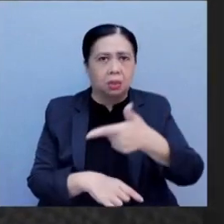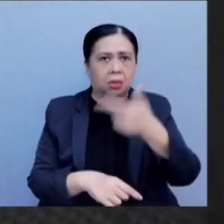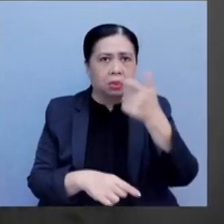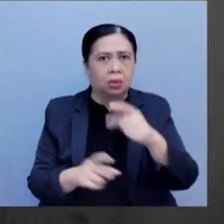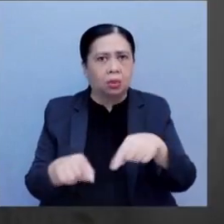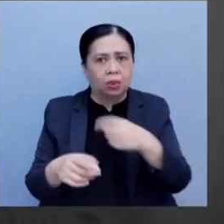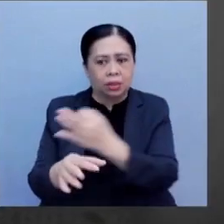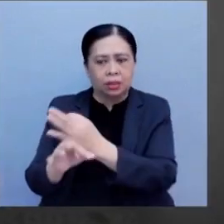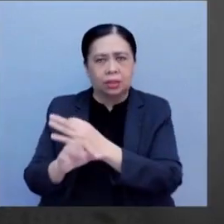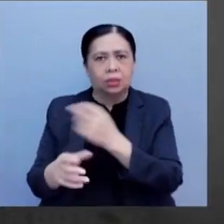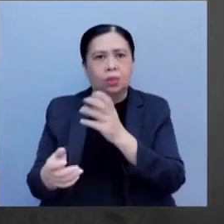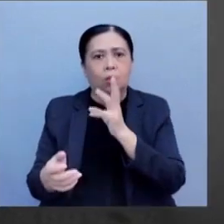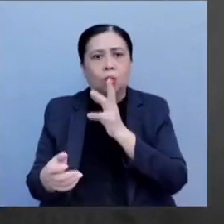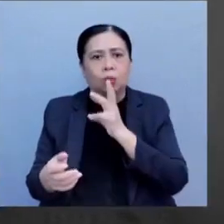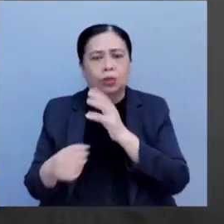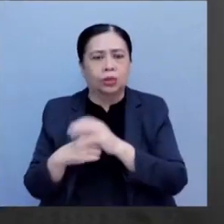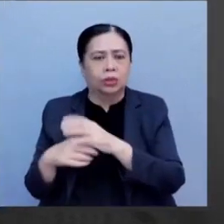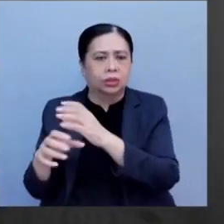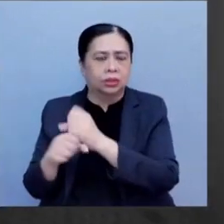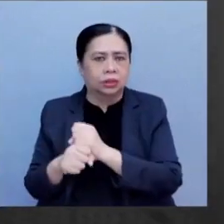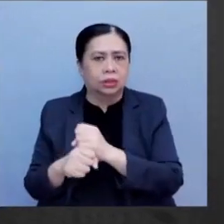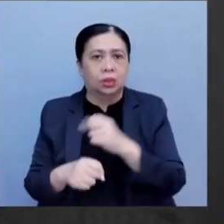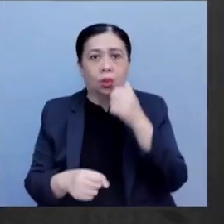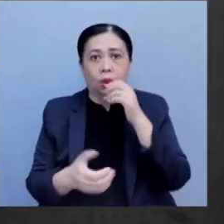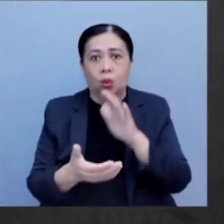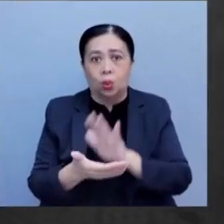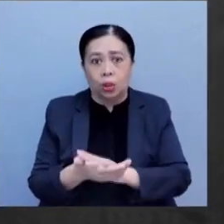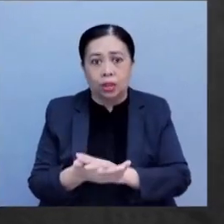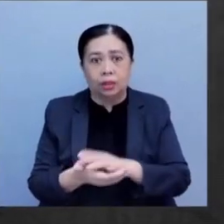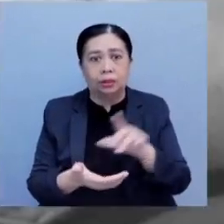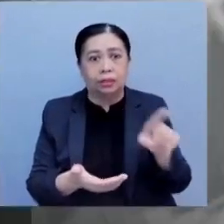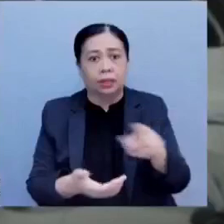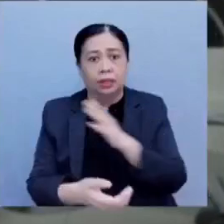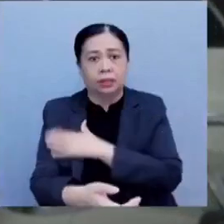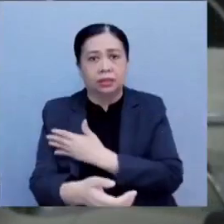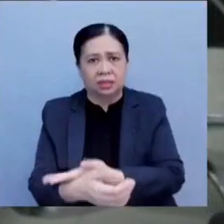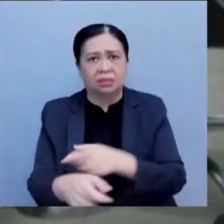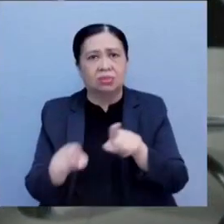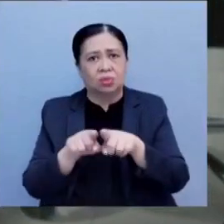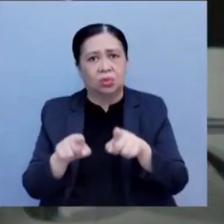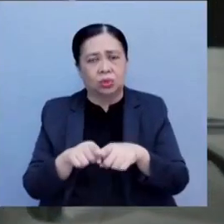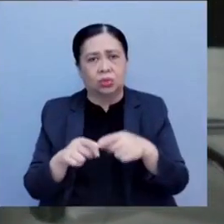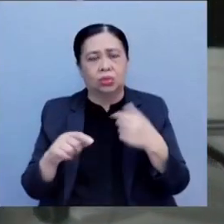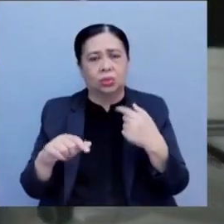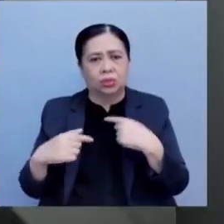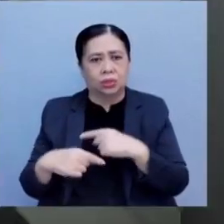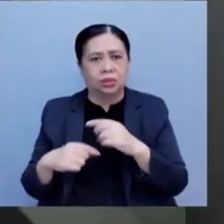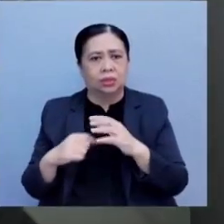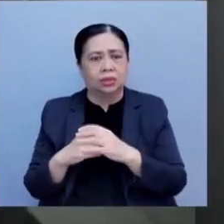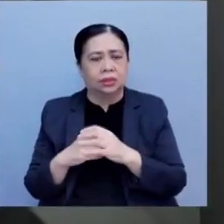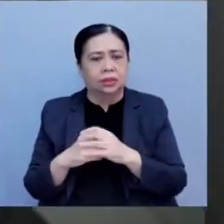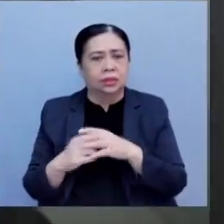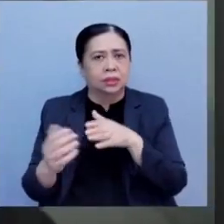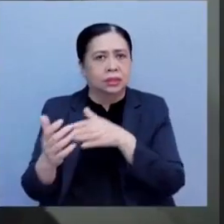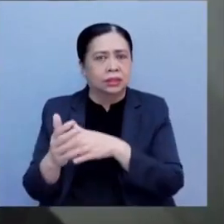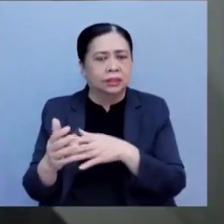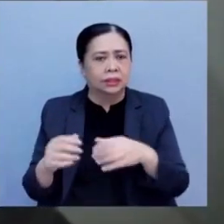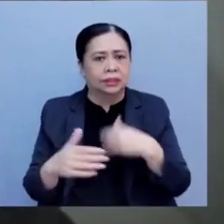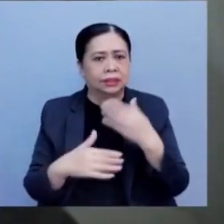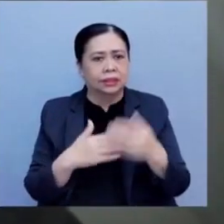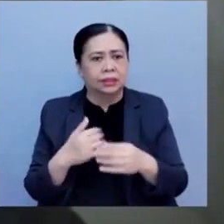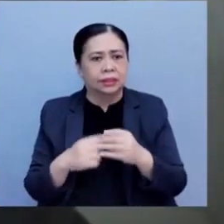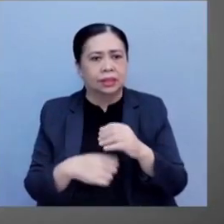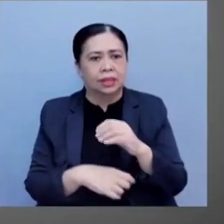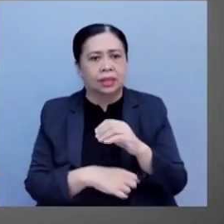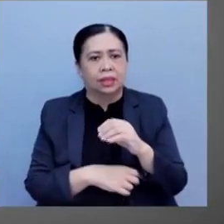fetching water. His wife and 7-year-old child were also wounded in the attack. In Kamantangan Village in Davao de Oro, authorities